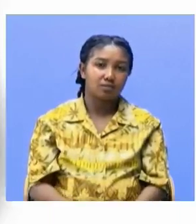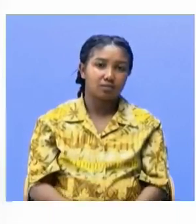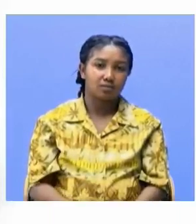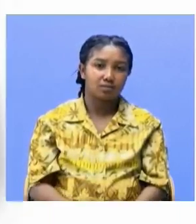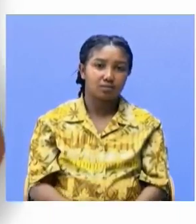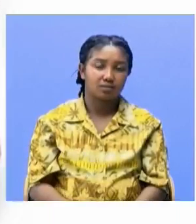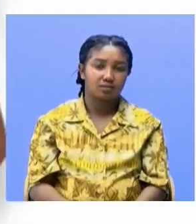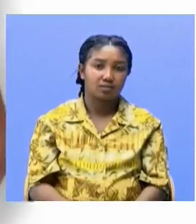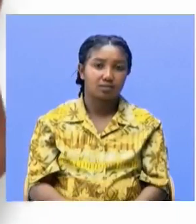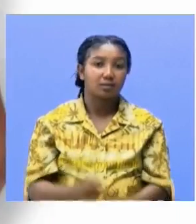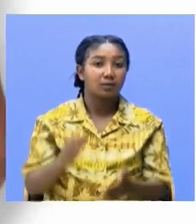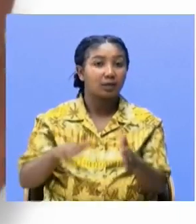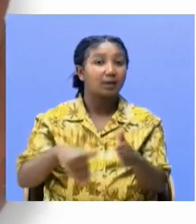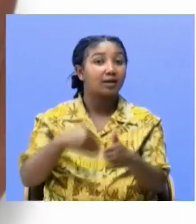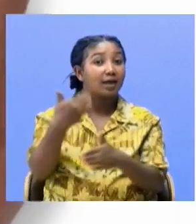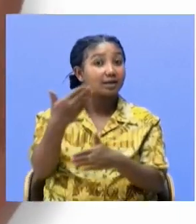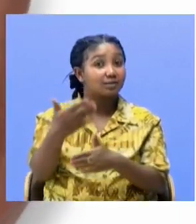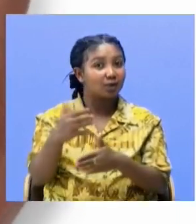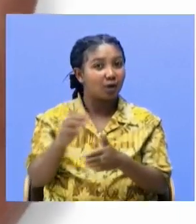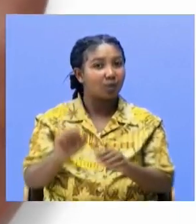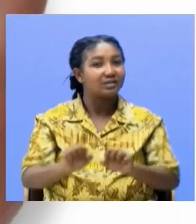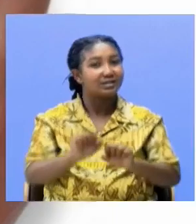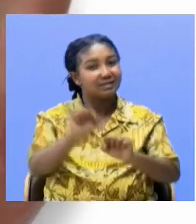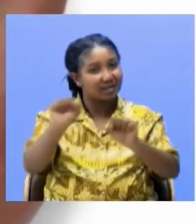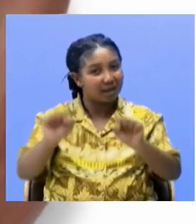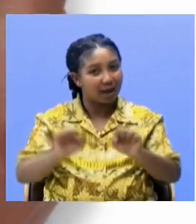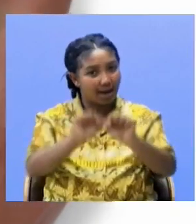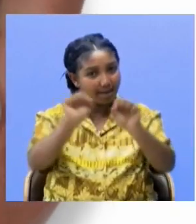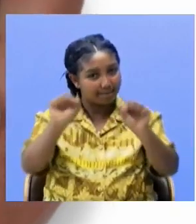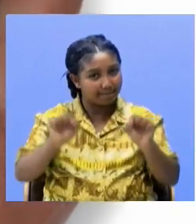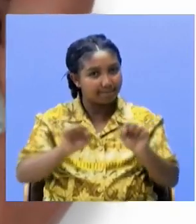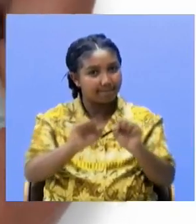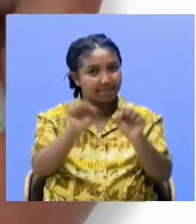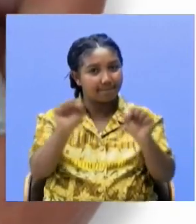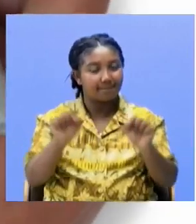Yes, next Sunday.